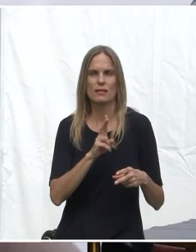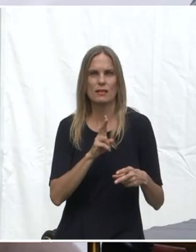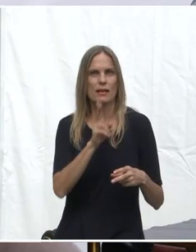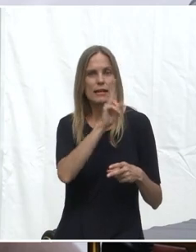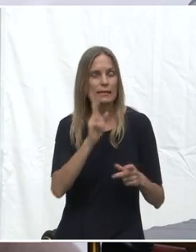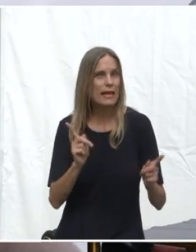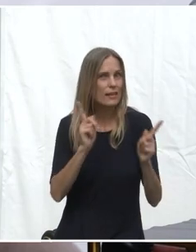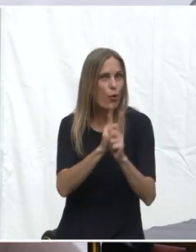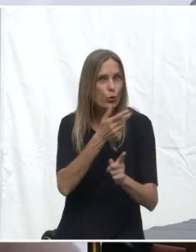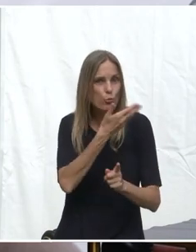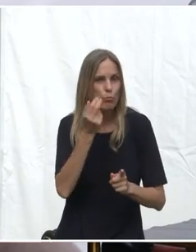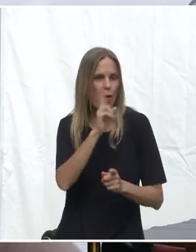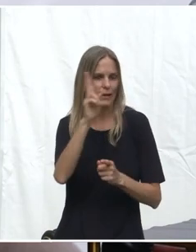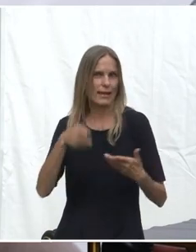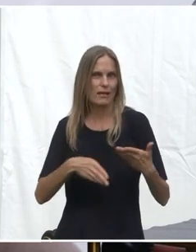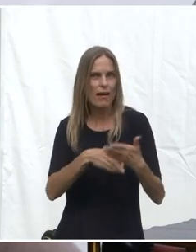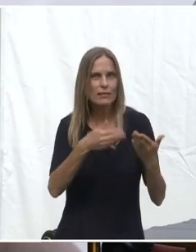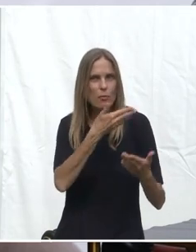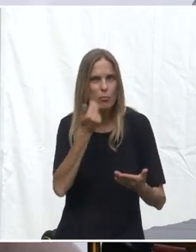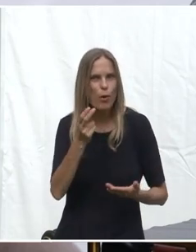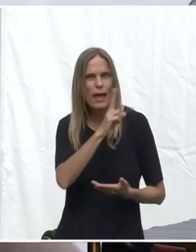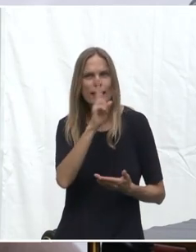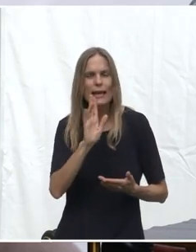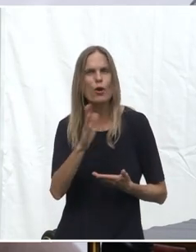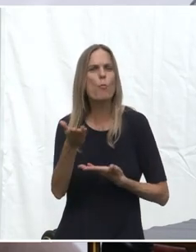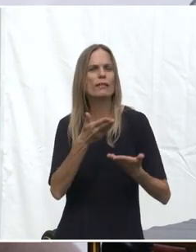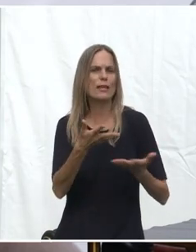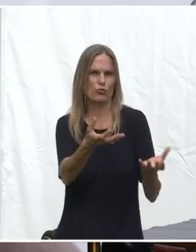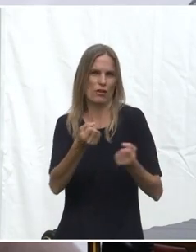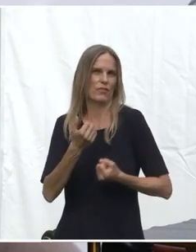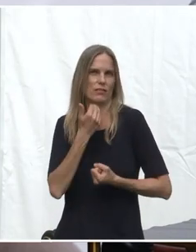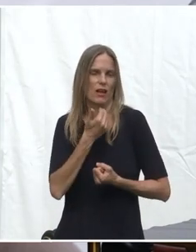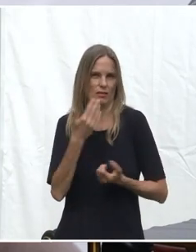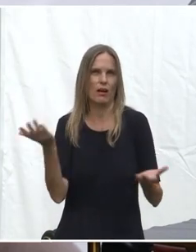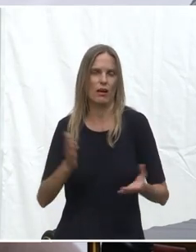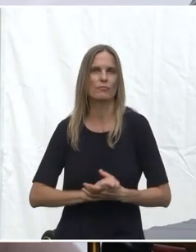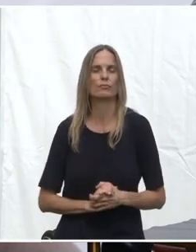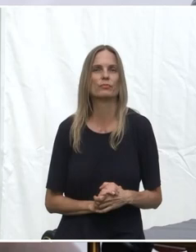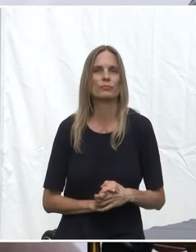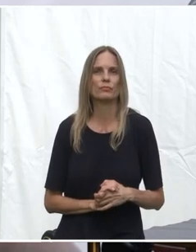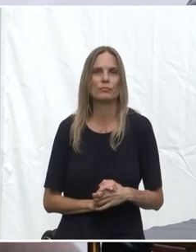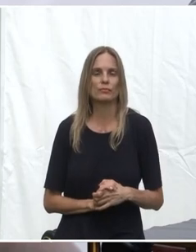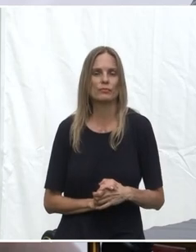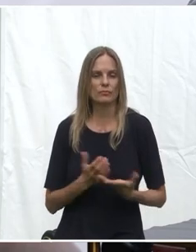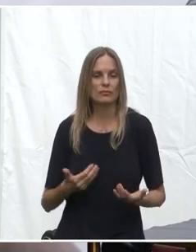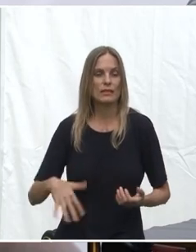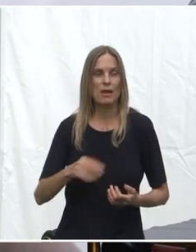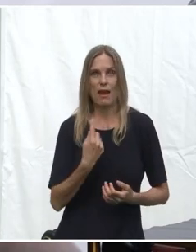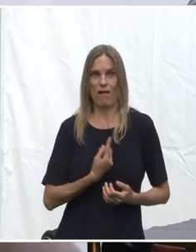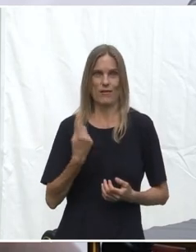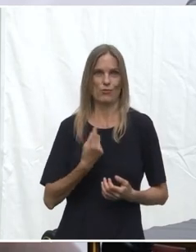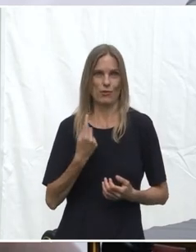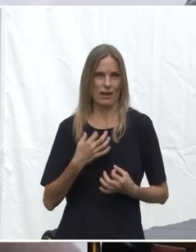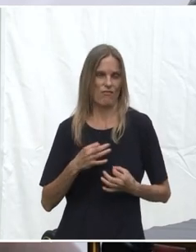them, no one is helping them, no one wants them in their services. So if we are the only one that is volunteering